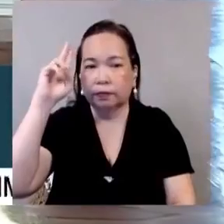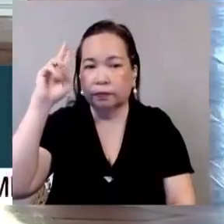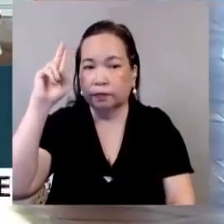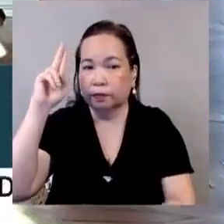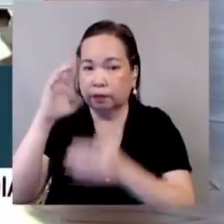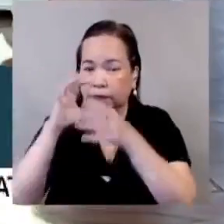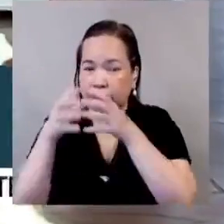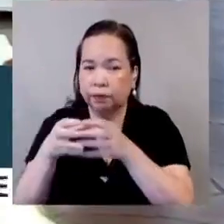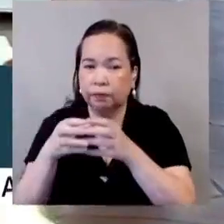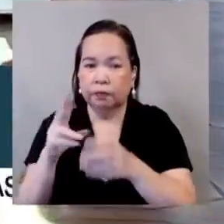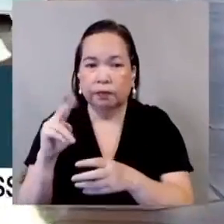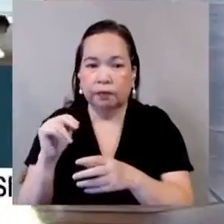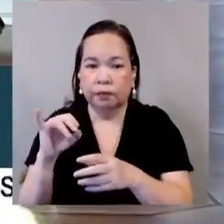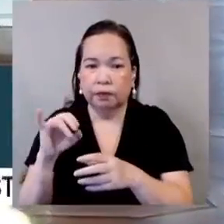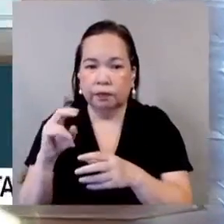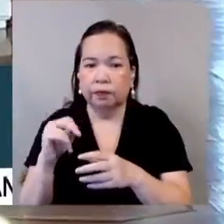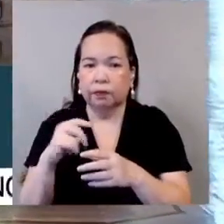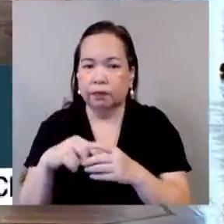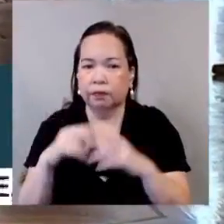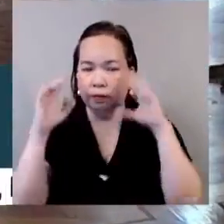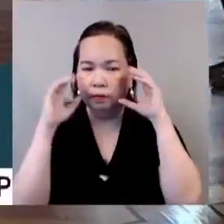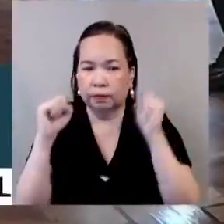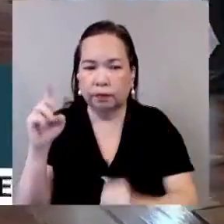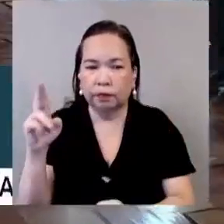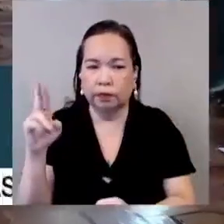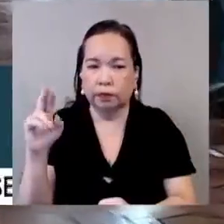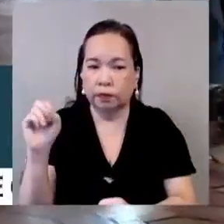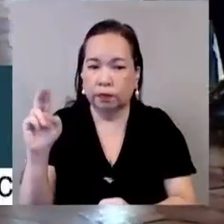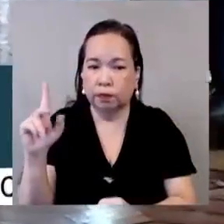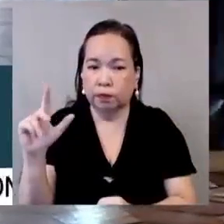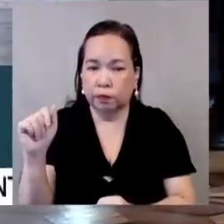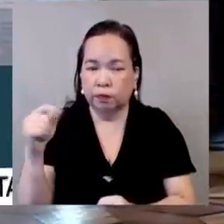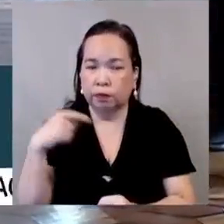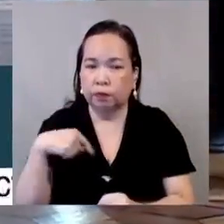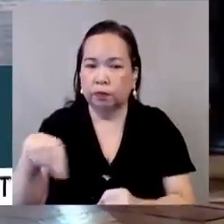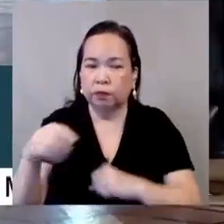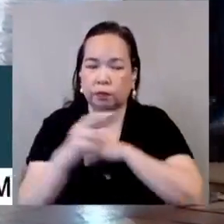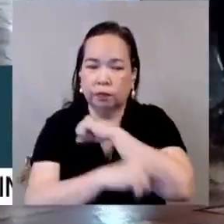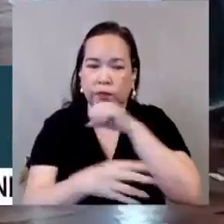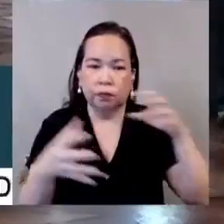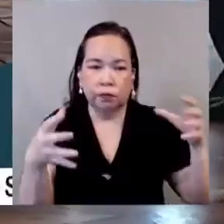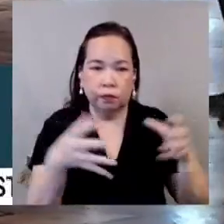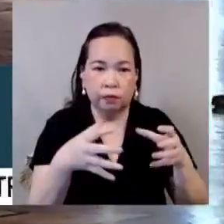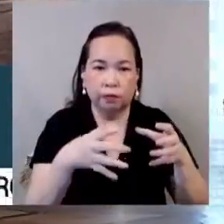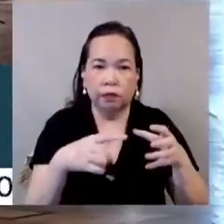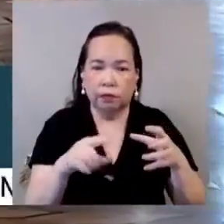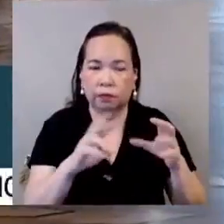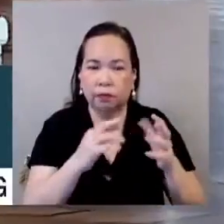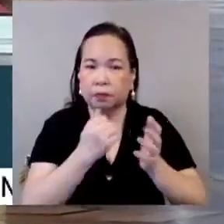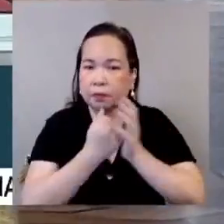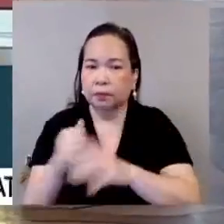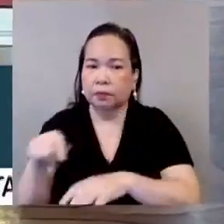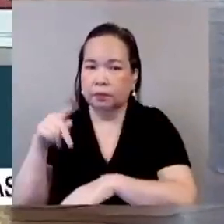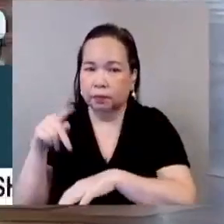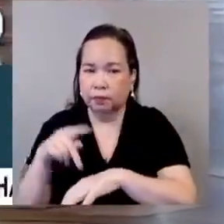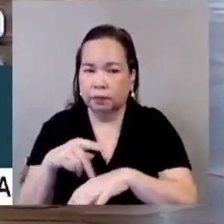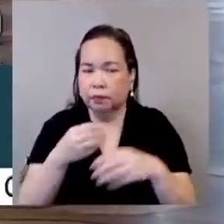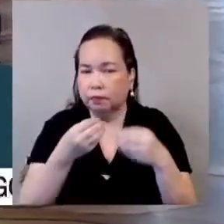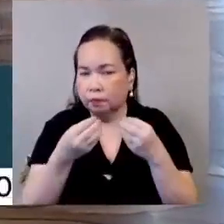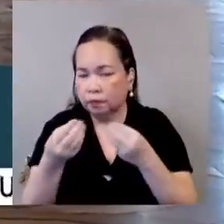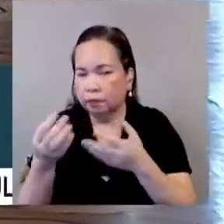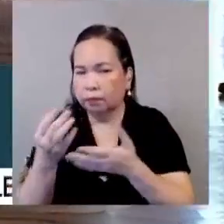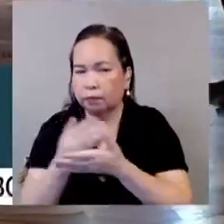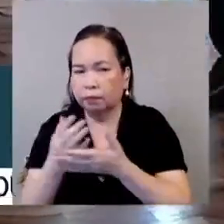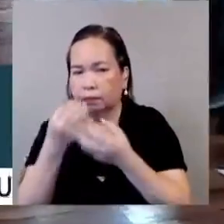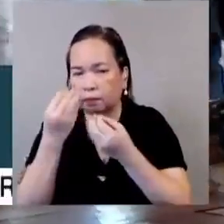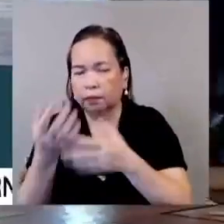European Commissioner President Ursula von der Leyen saying that the regional bloc is ready to help the country by sharing information, conducting threat assessment, and building the